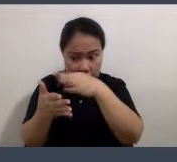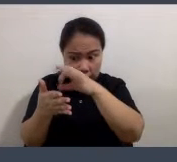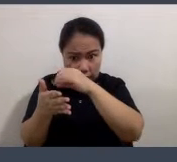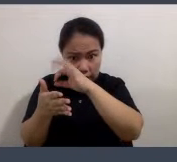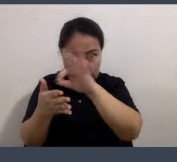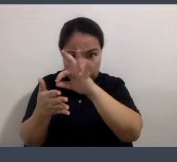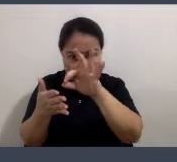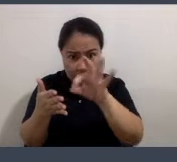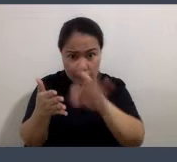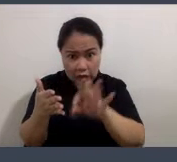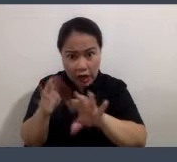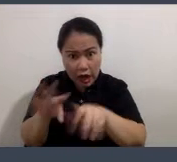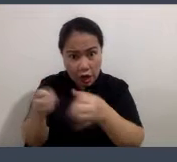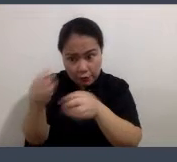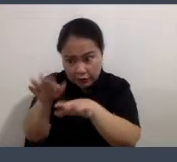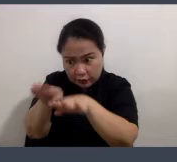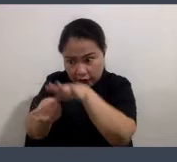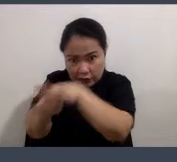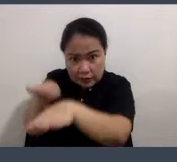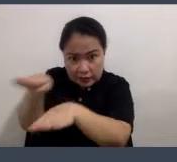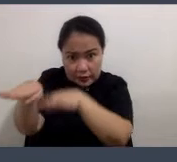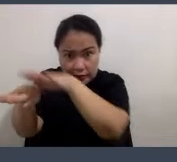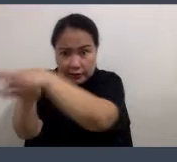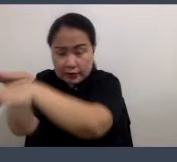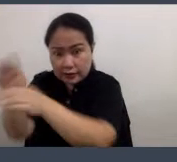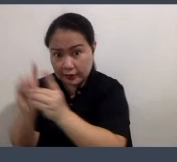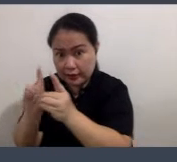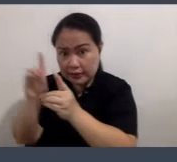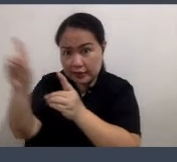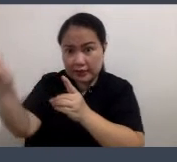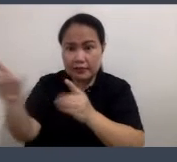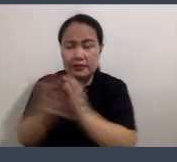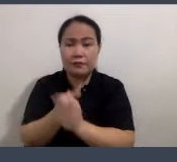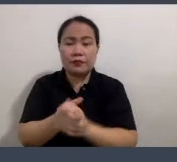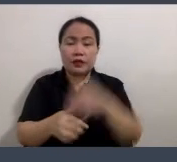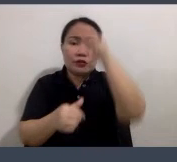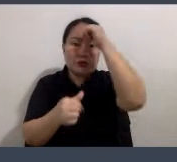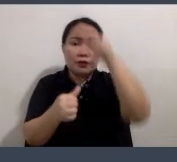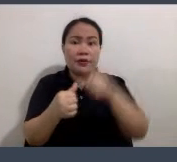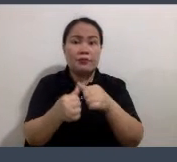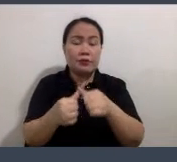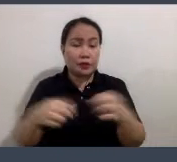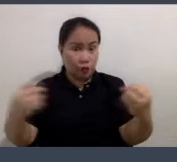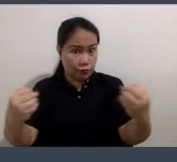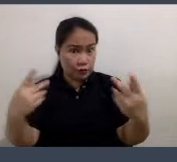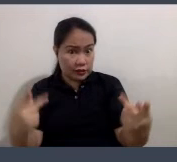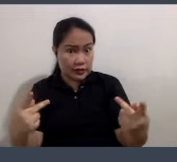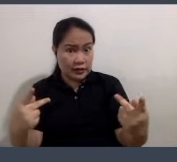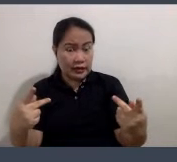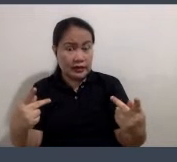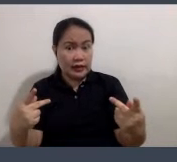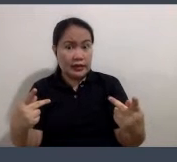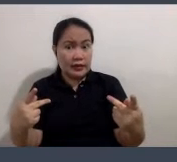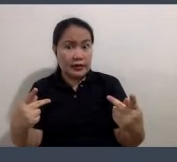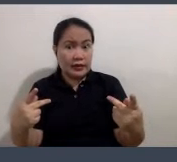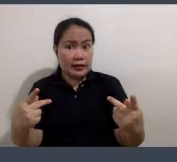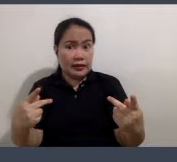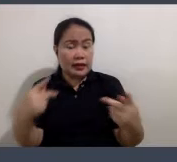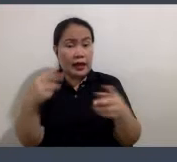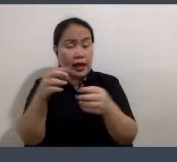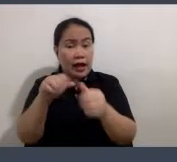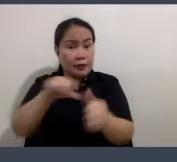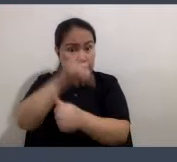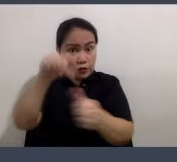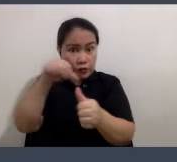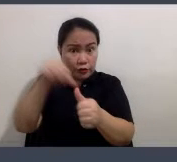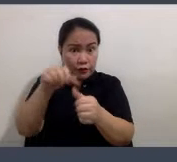so tatandaan na kapag kinukuha natin ang absolute value ng opposite number, so absolute value of 4